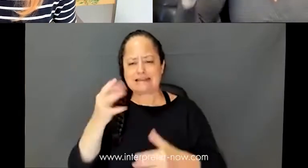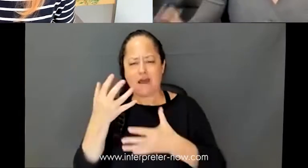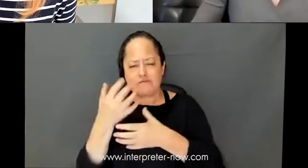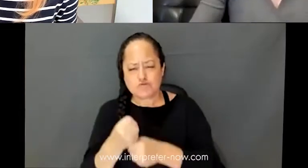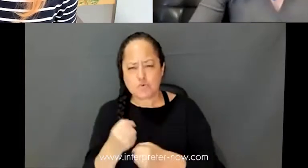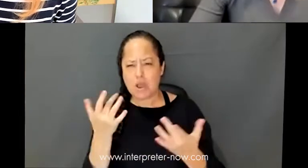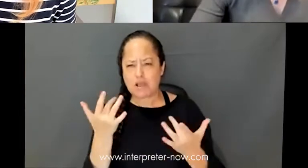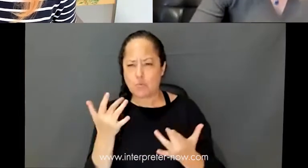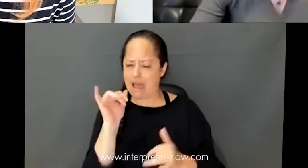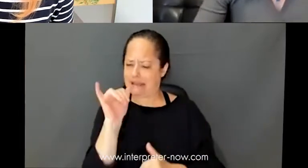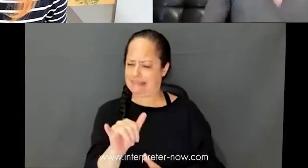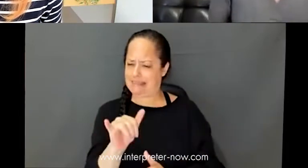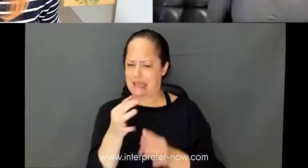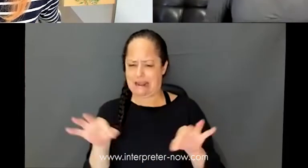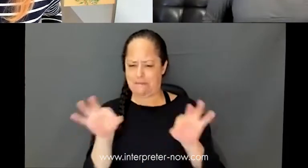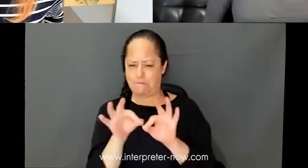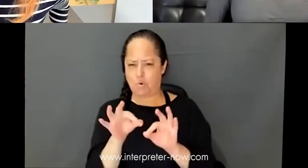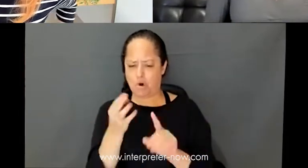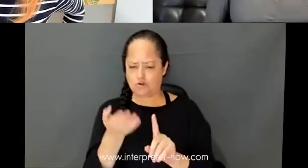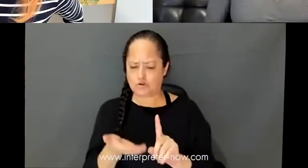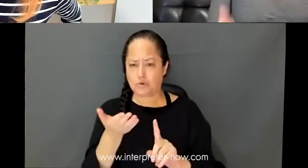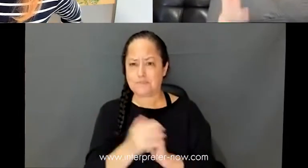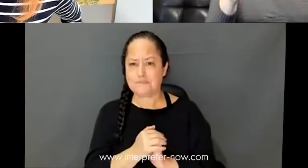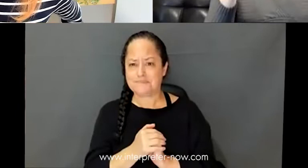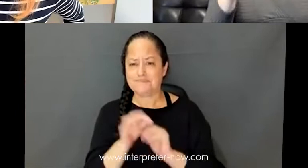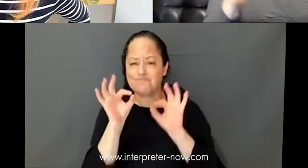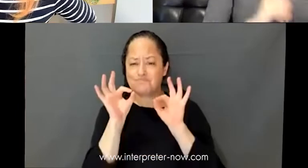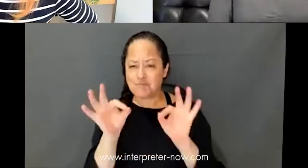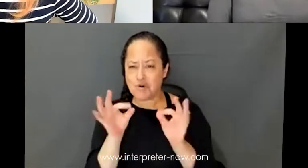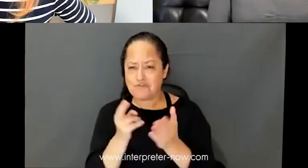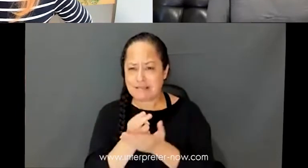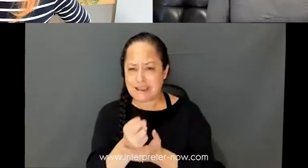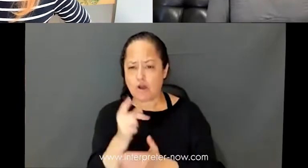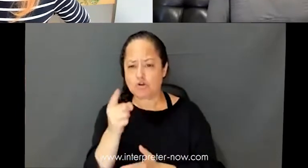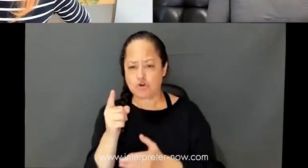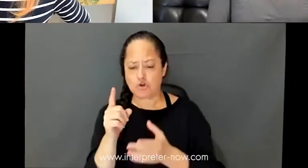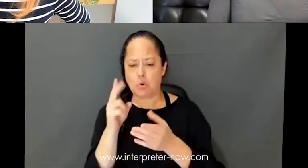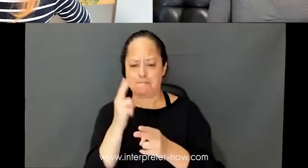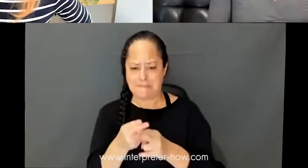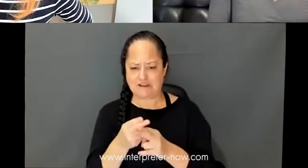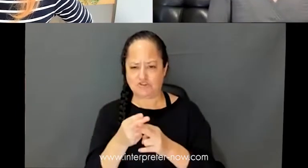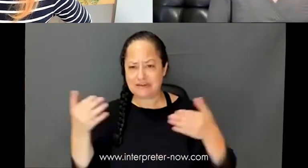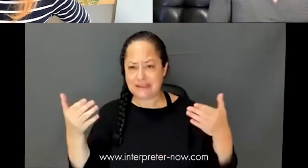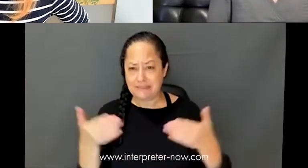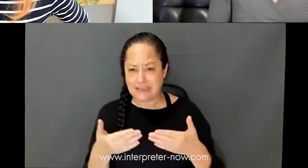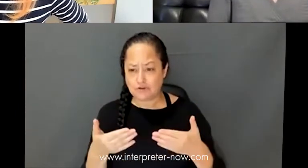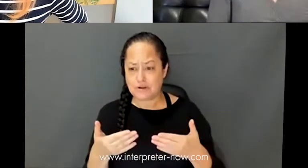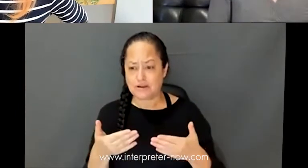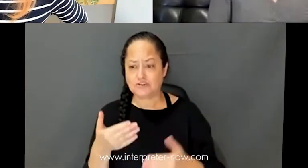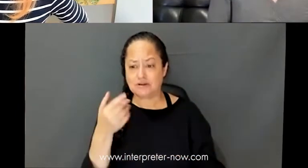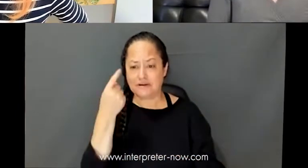you? Why? What's going on? To be perfectly honest, you mentioned this in the introduction for